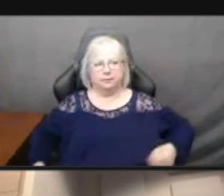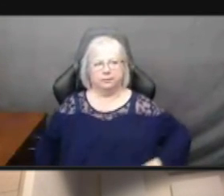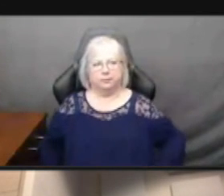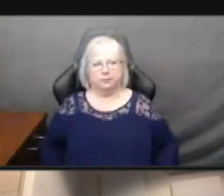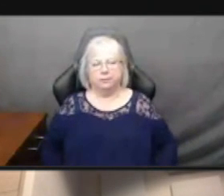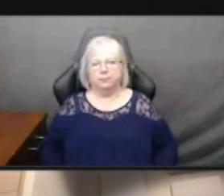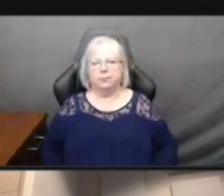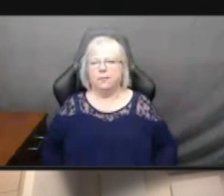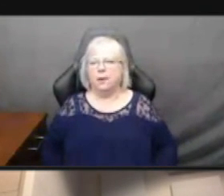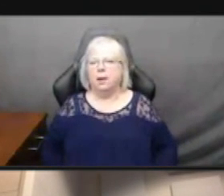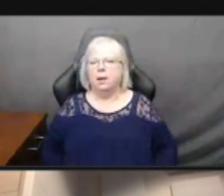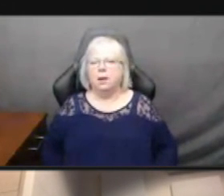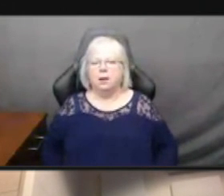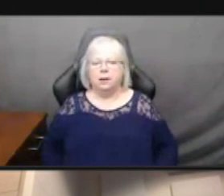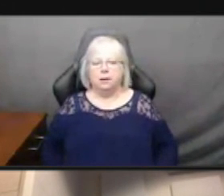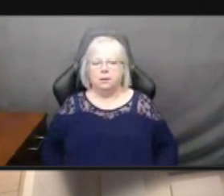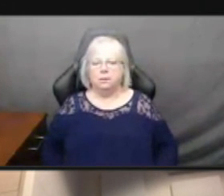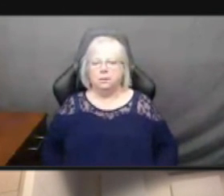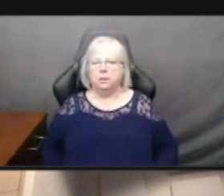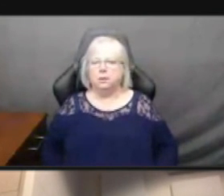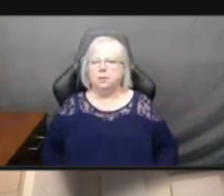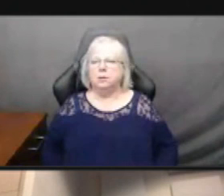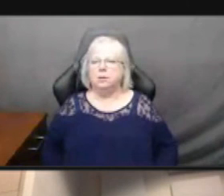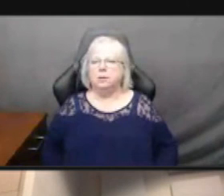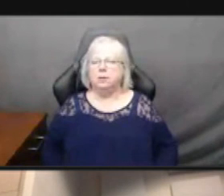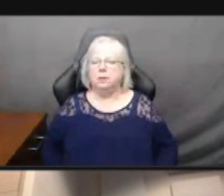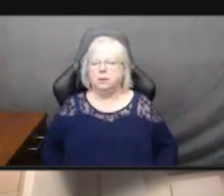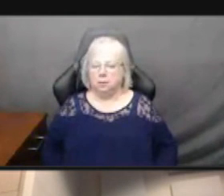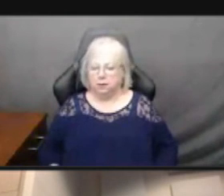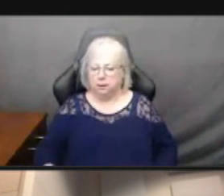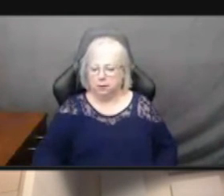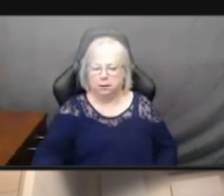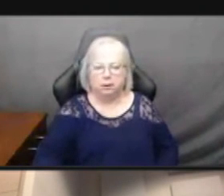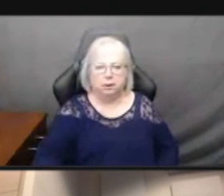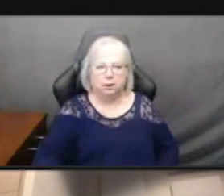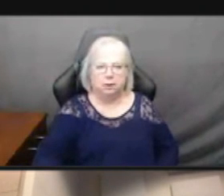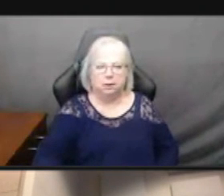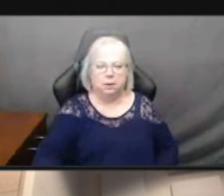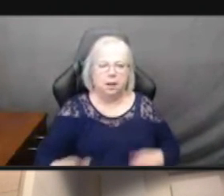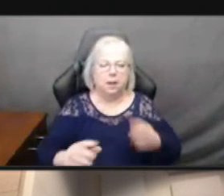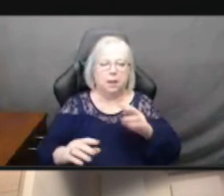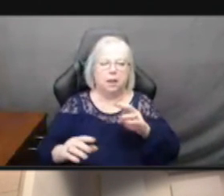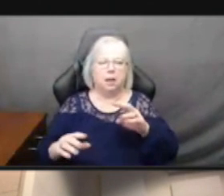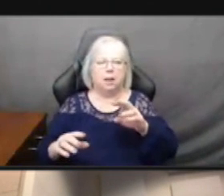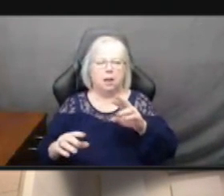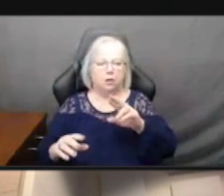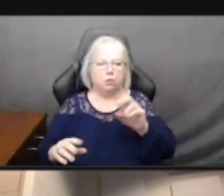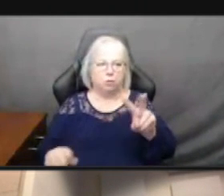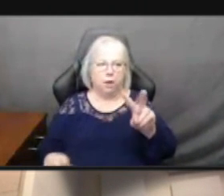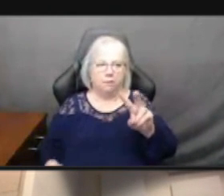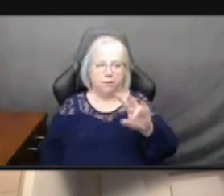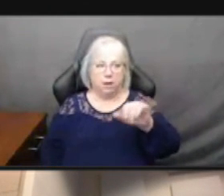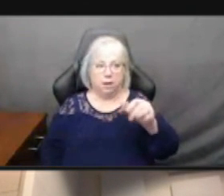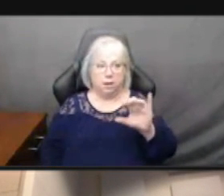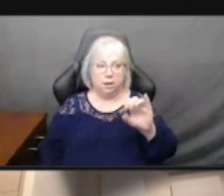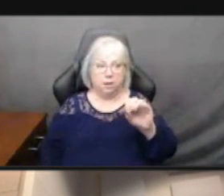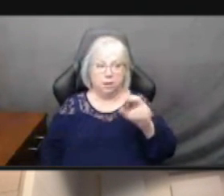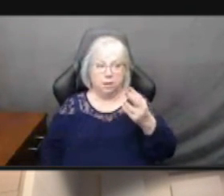It's all right. Mr. Johnny Hassan, Reverend Johnny Hassan.